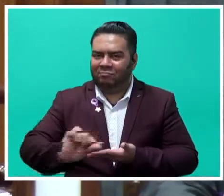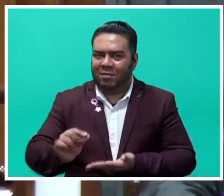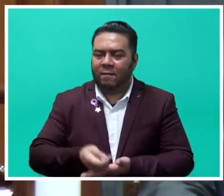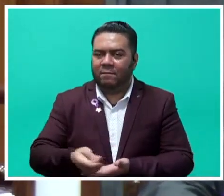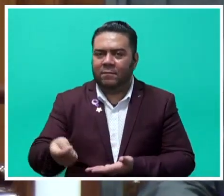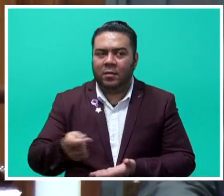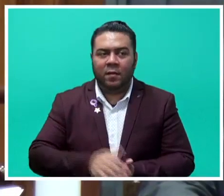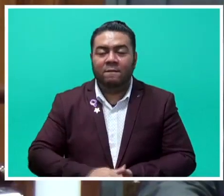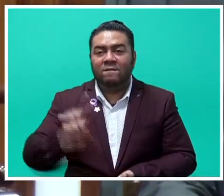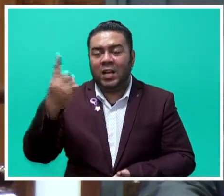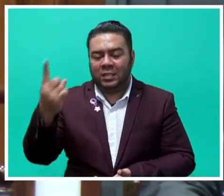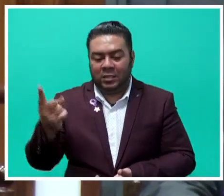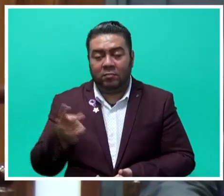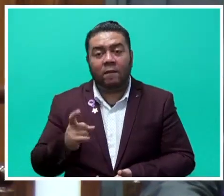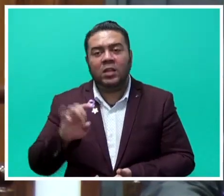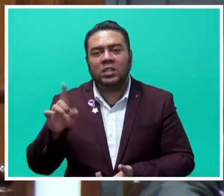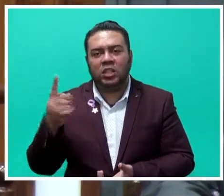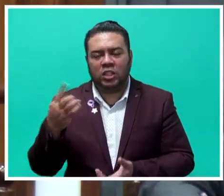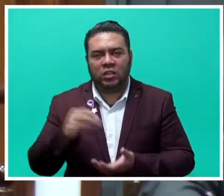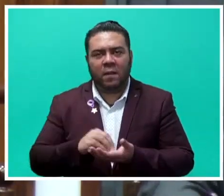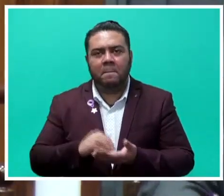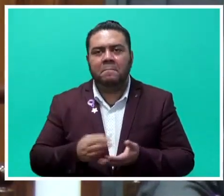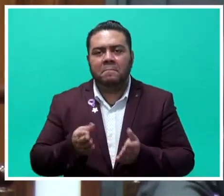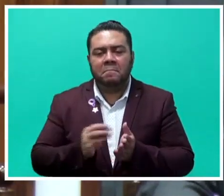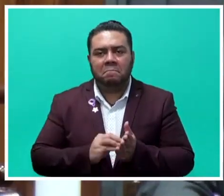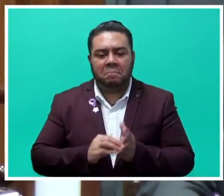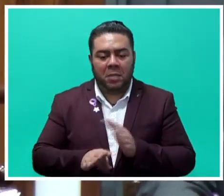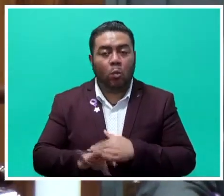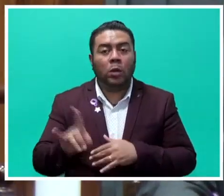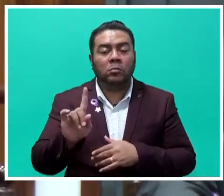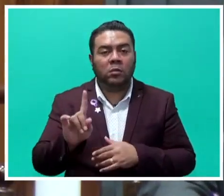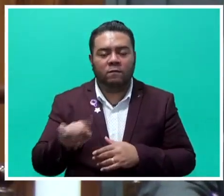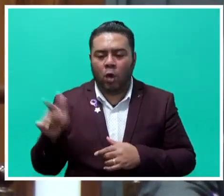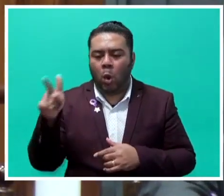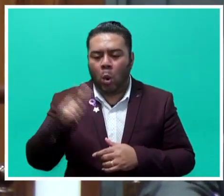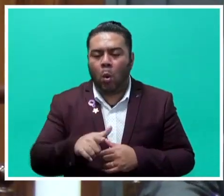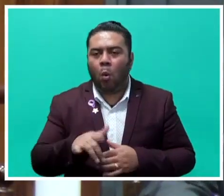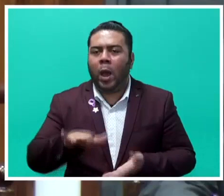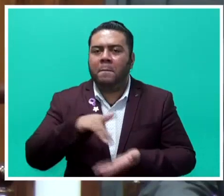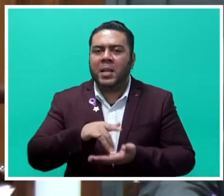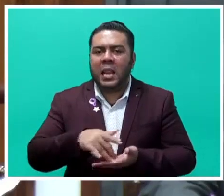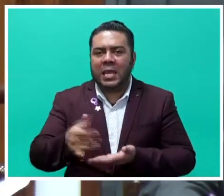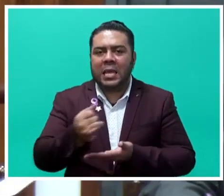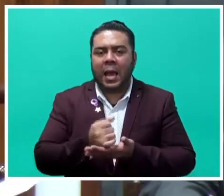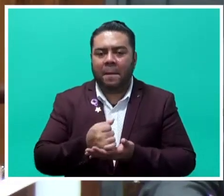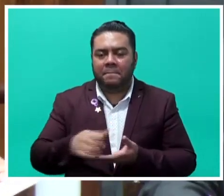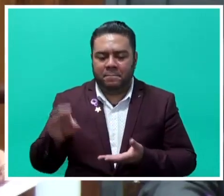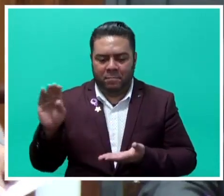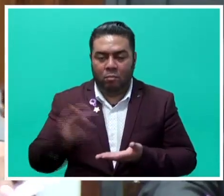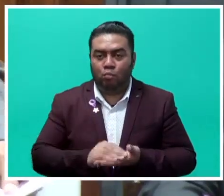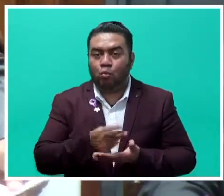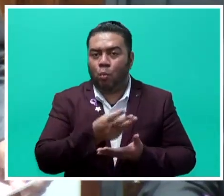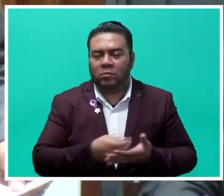on a first-come, first-served basis for low to middle-income earners or families